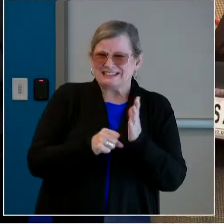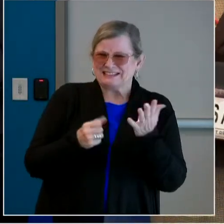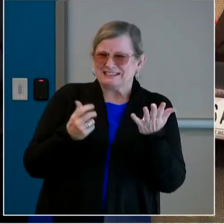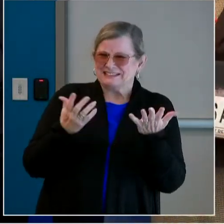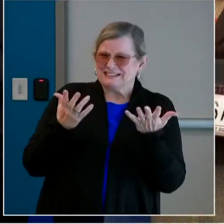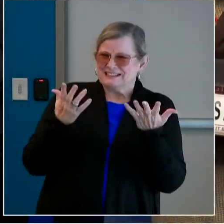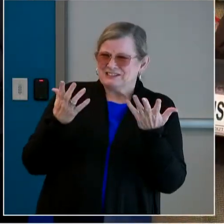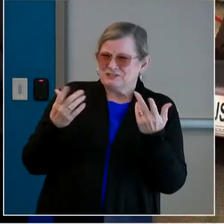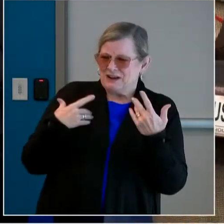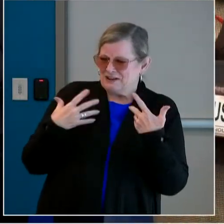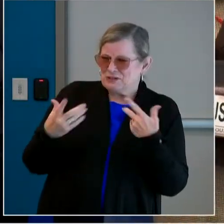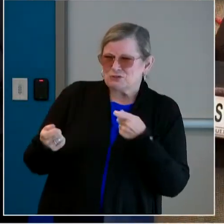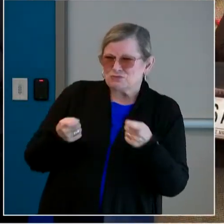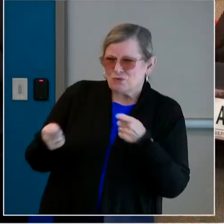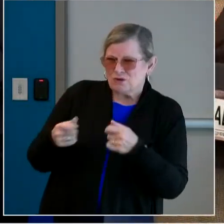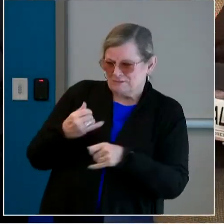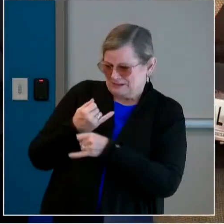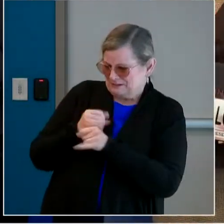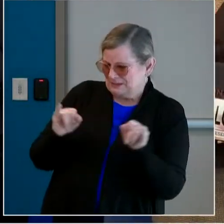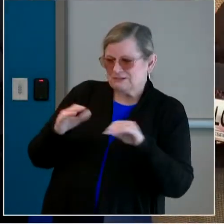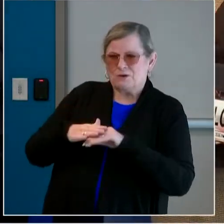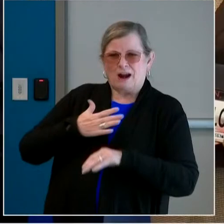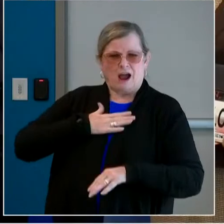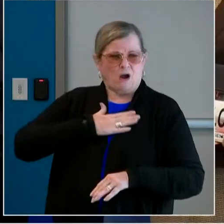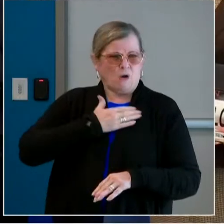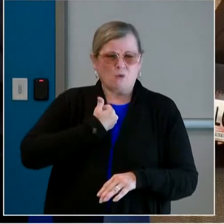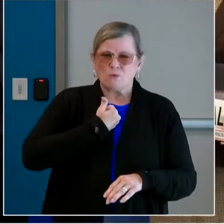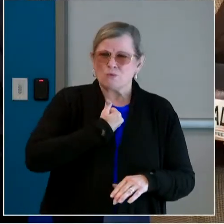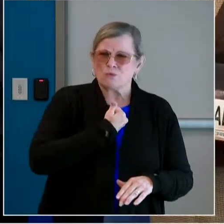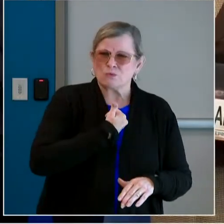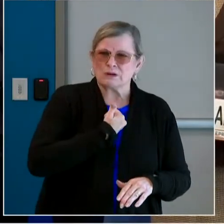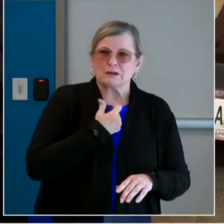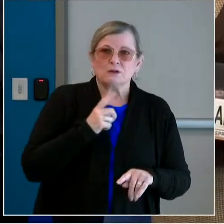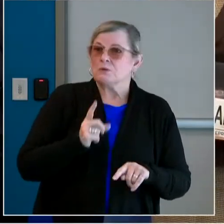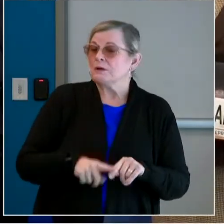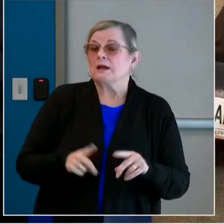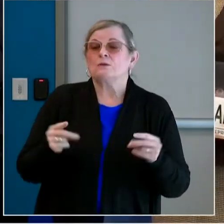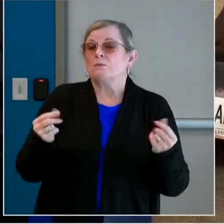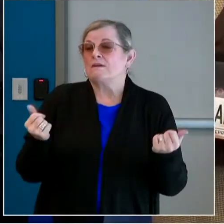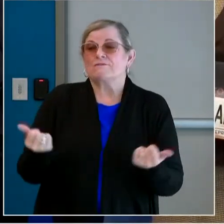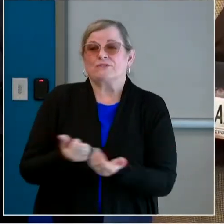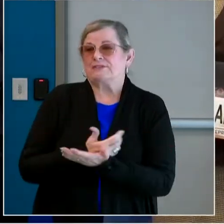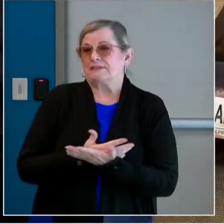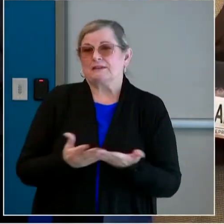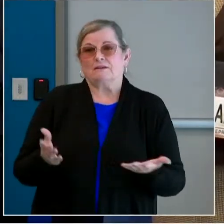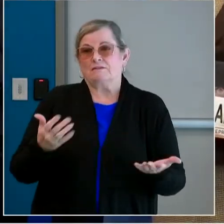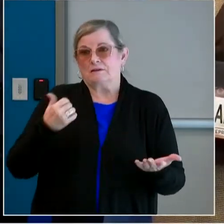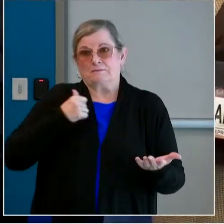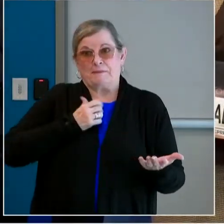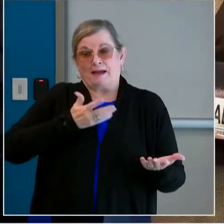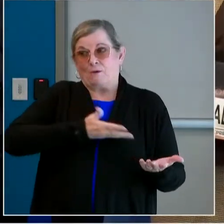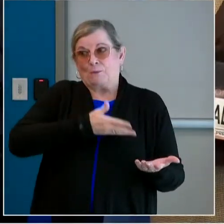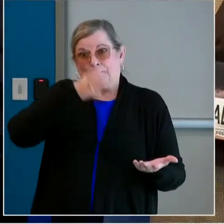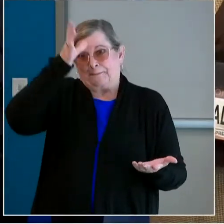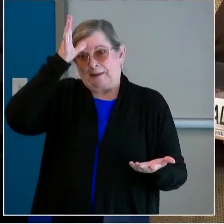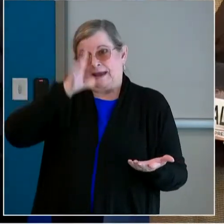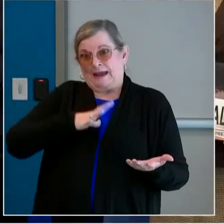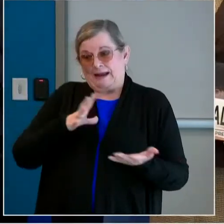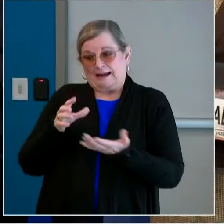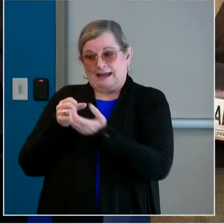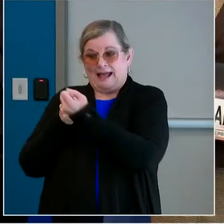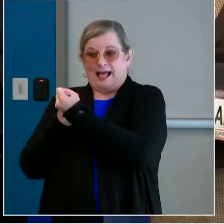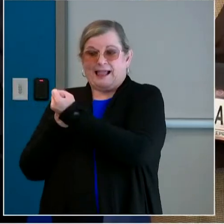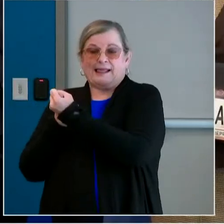own bodies. And we could never do anything without all of our male allies, and thank you all so much. But I am